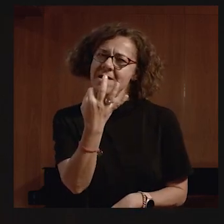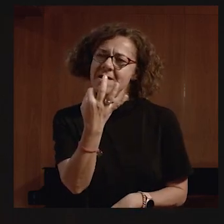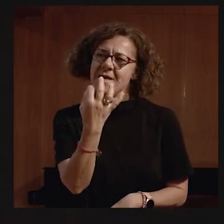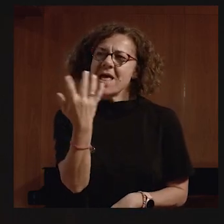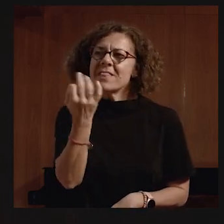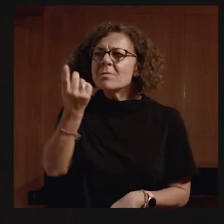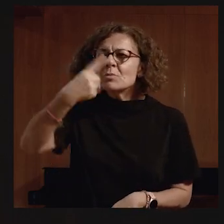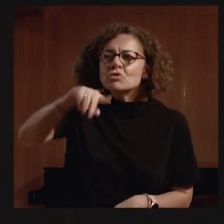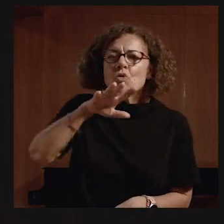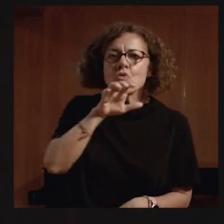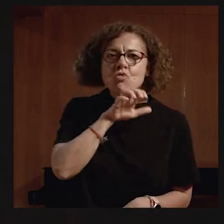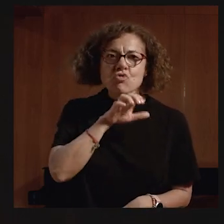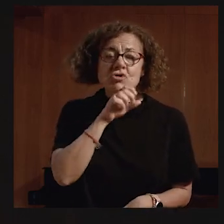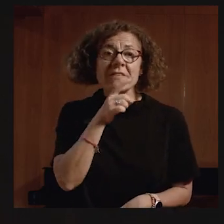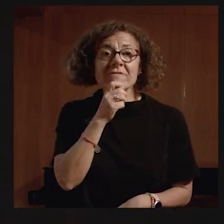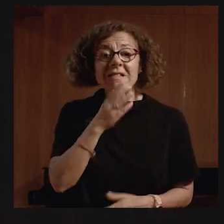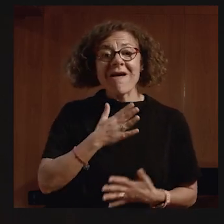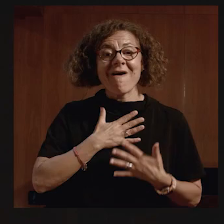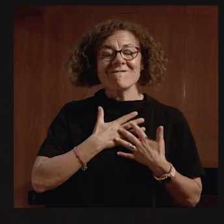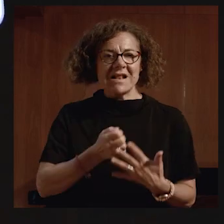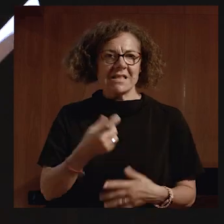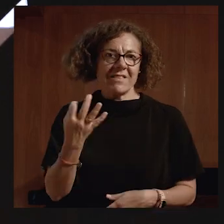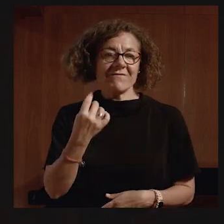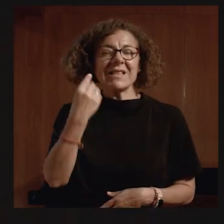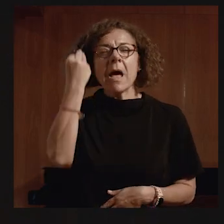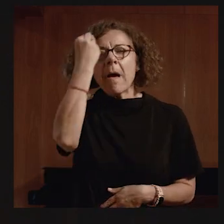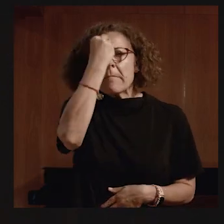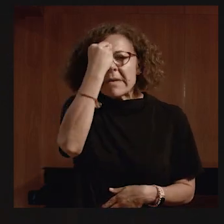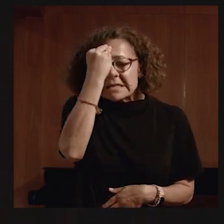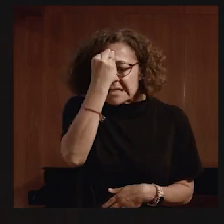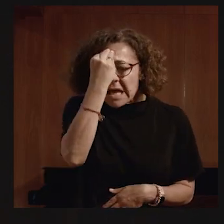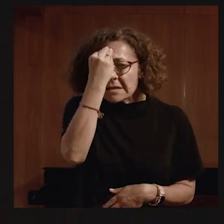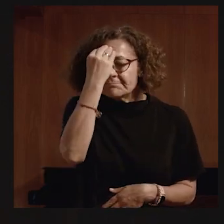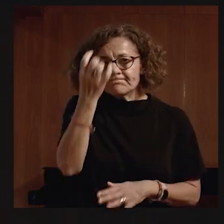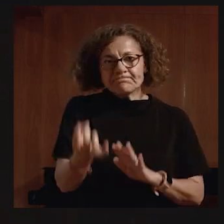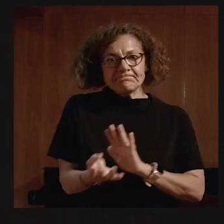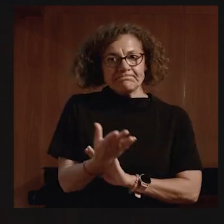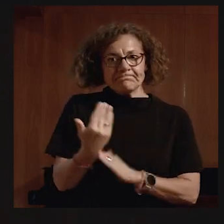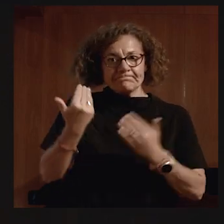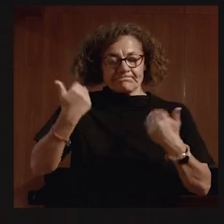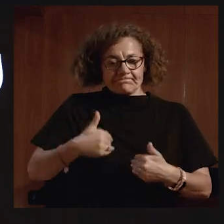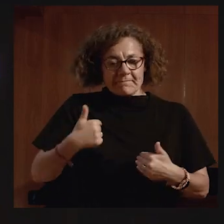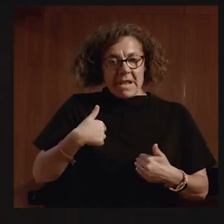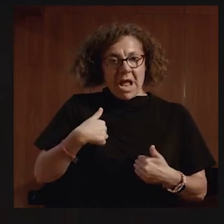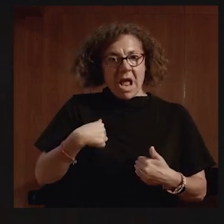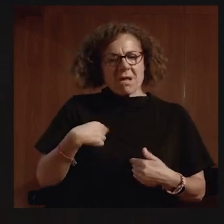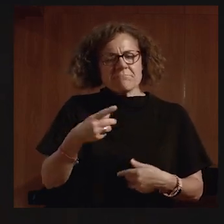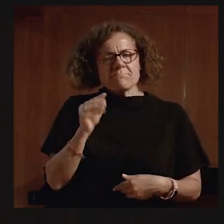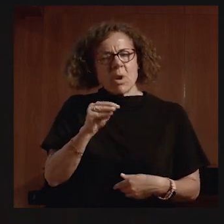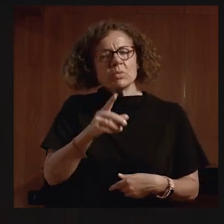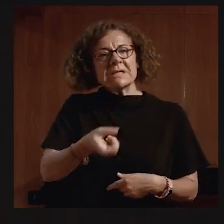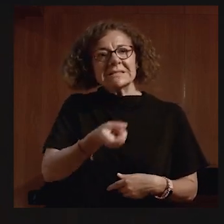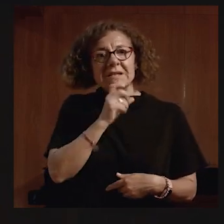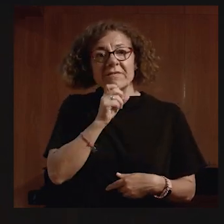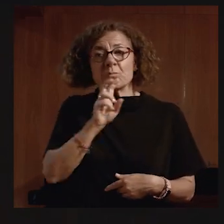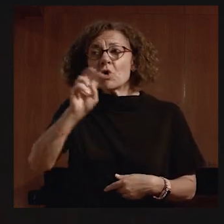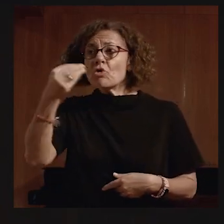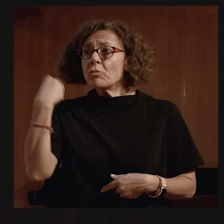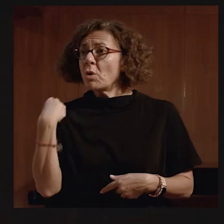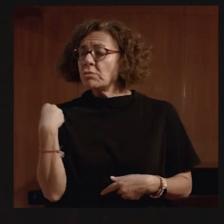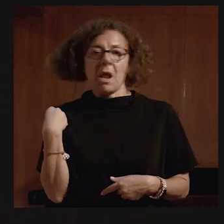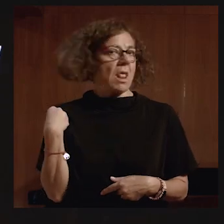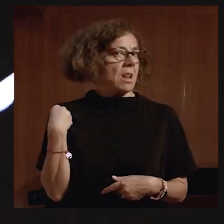ask yourself some of these difficult questions. No one else is going to do it for you. Be interested in other people. Treat